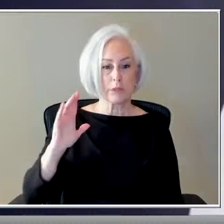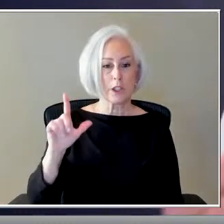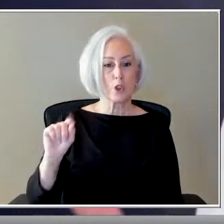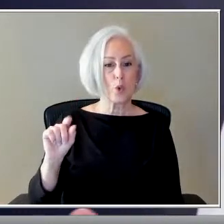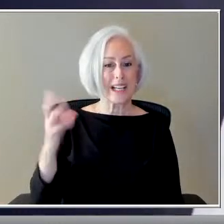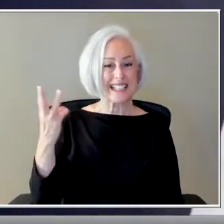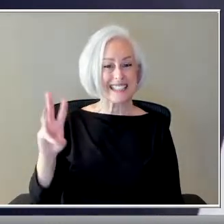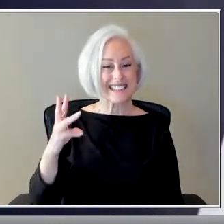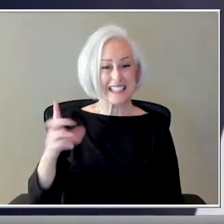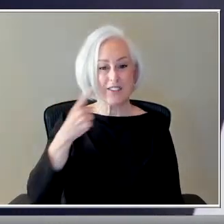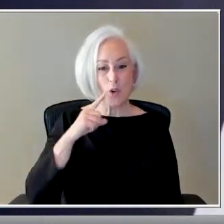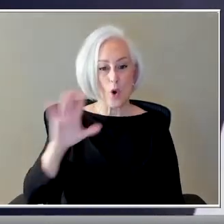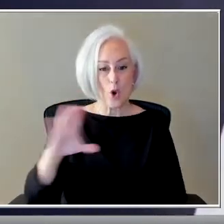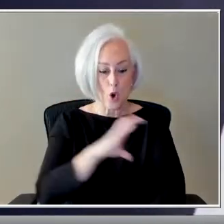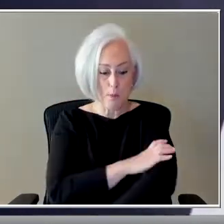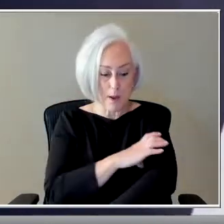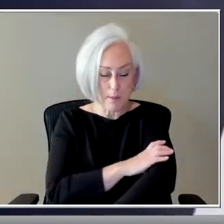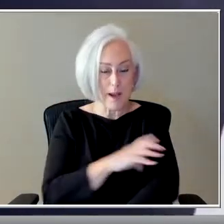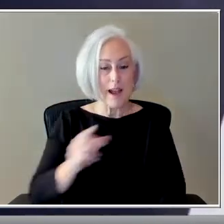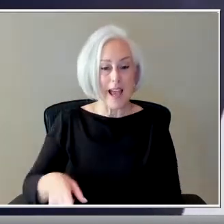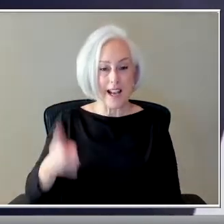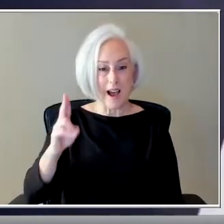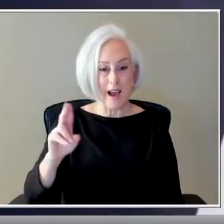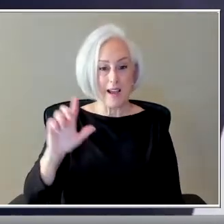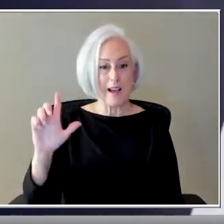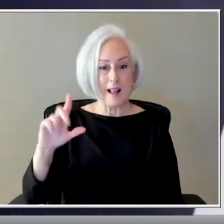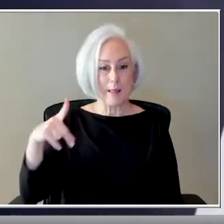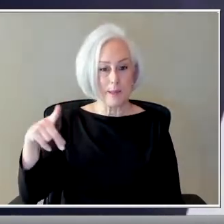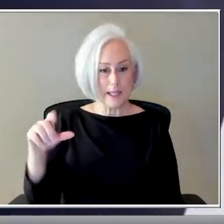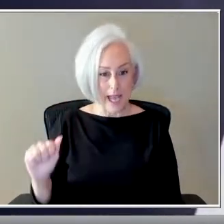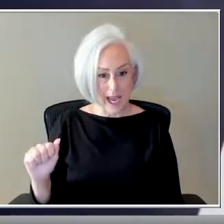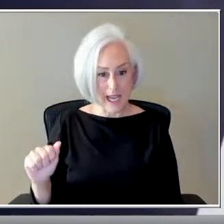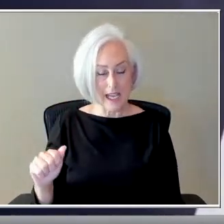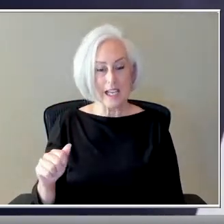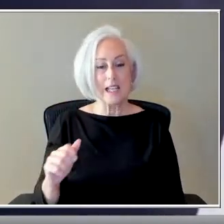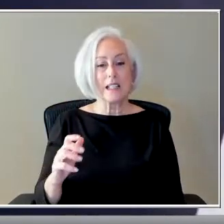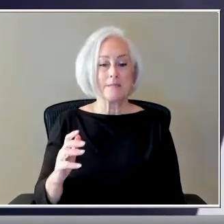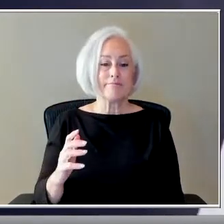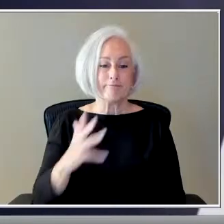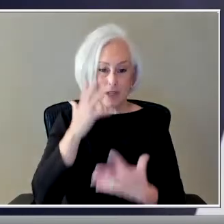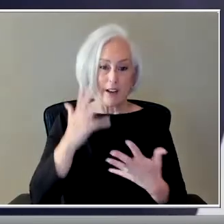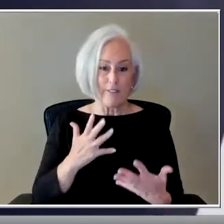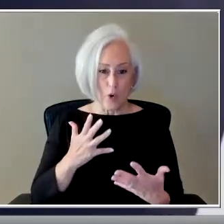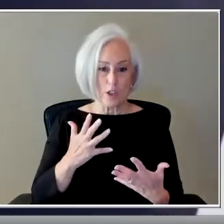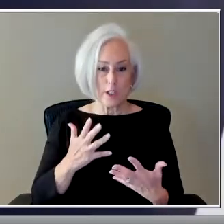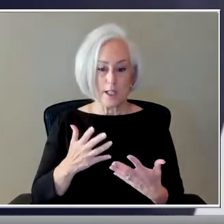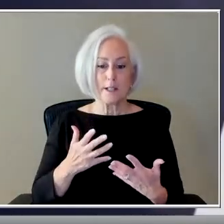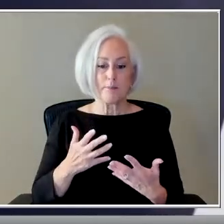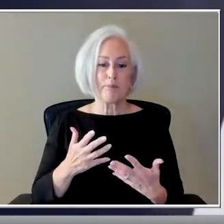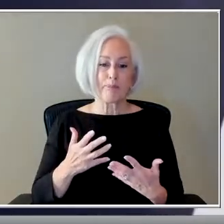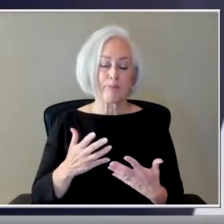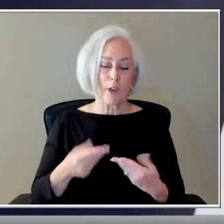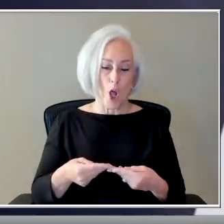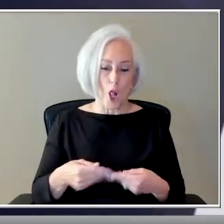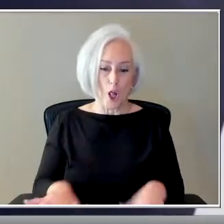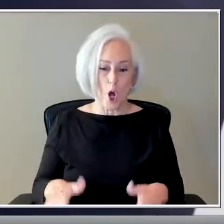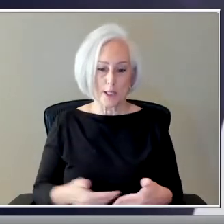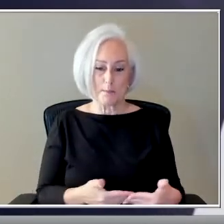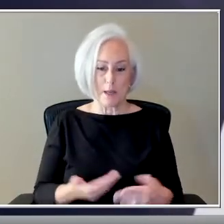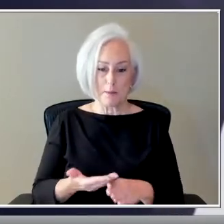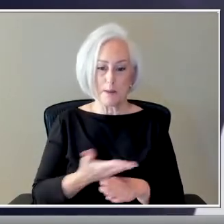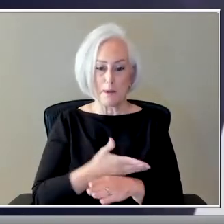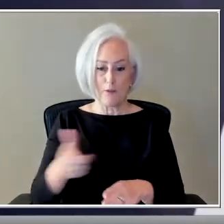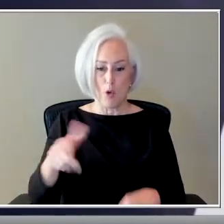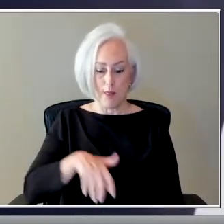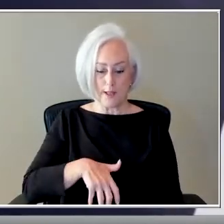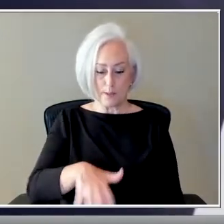her high Lp(a), and unfortunately she had a miscarriage before this pregnancy occurred. And I knew at